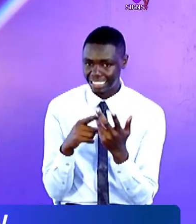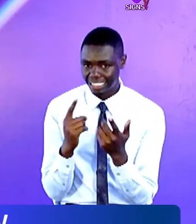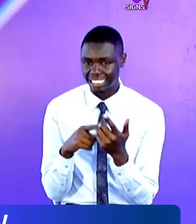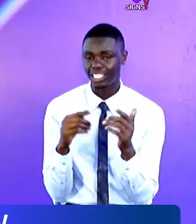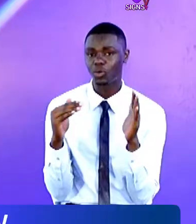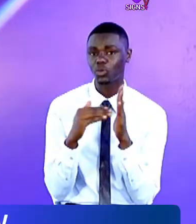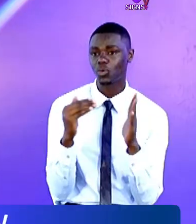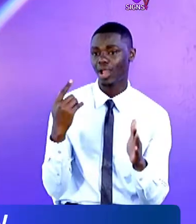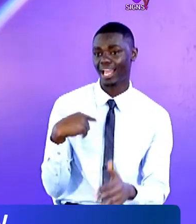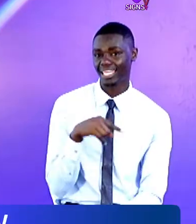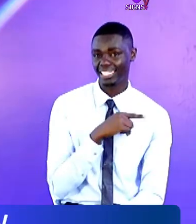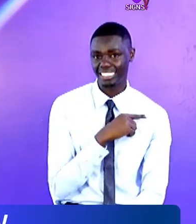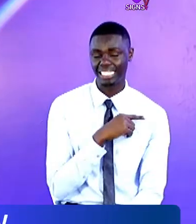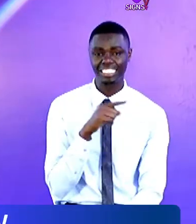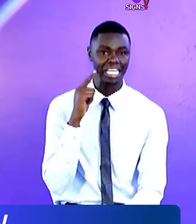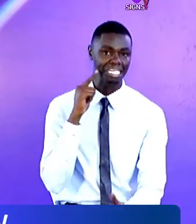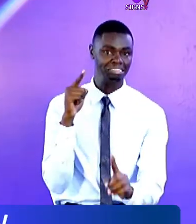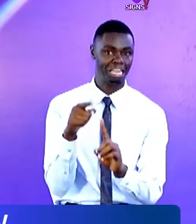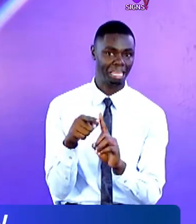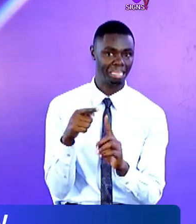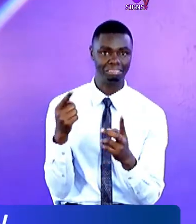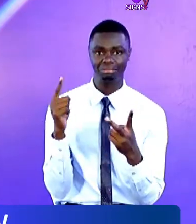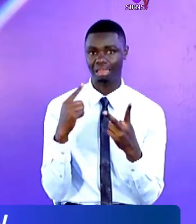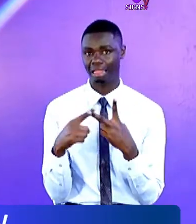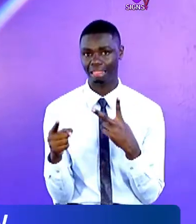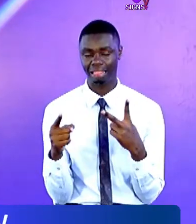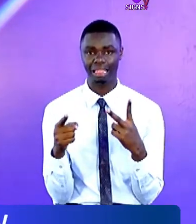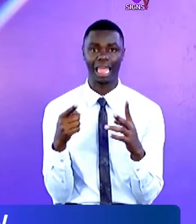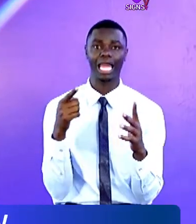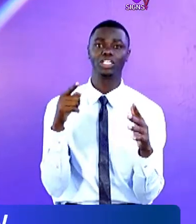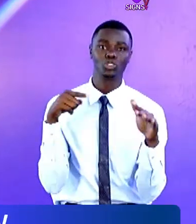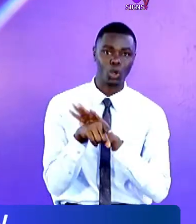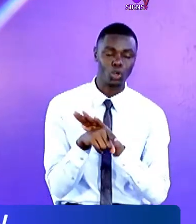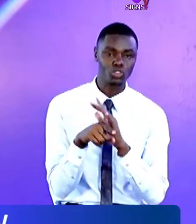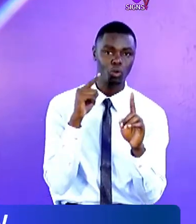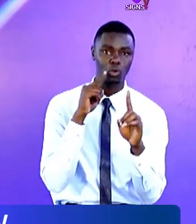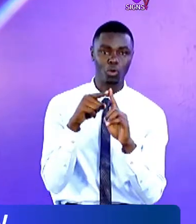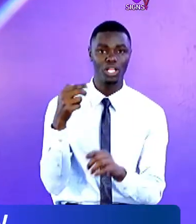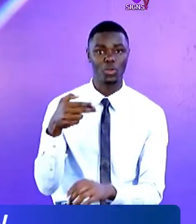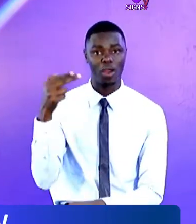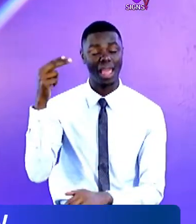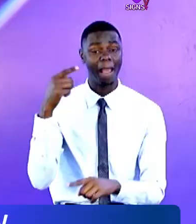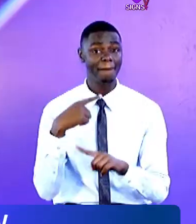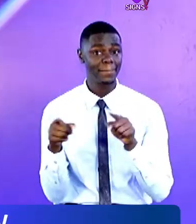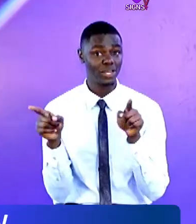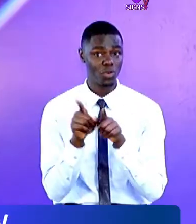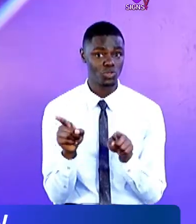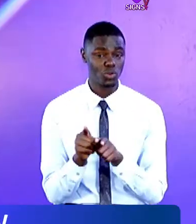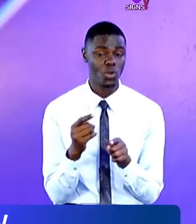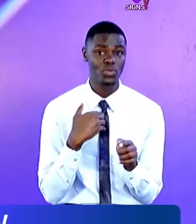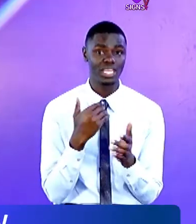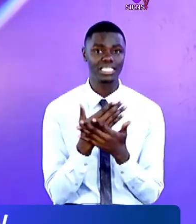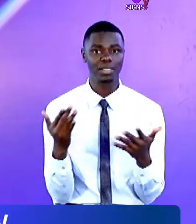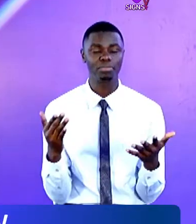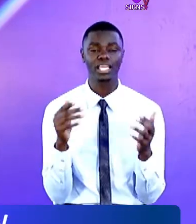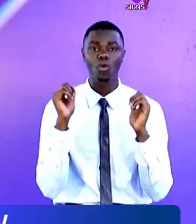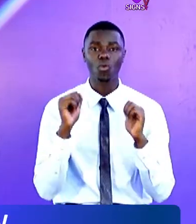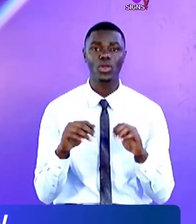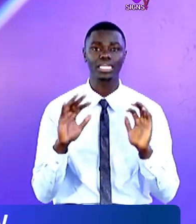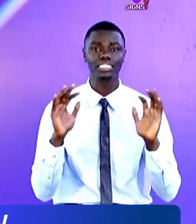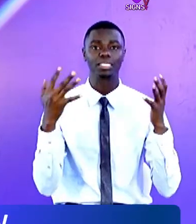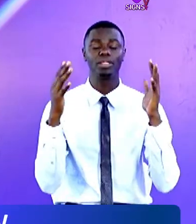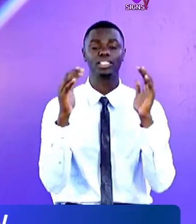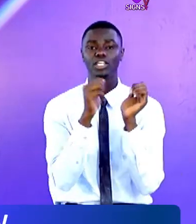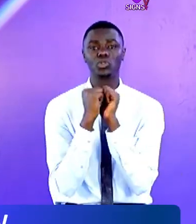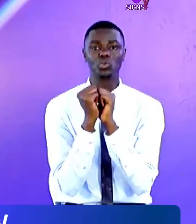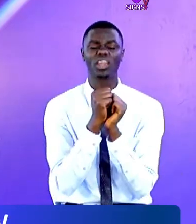us. The targets on goal, our shots on goal were higher. But also there's something me and you can celebrate together. Forget about